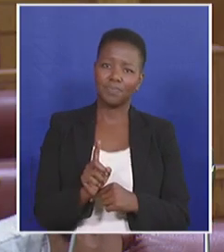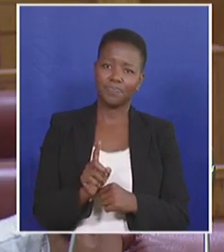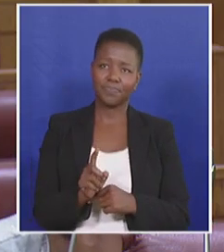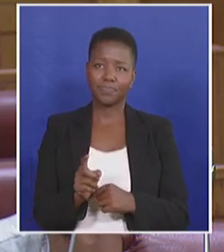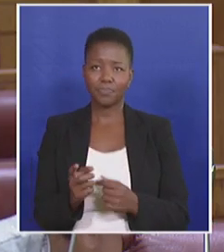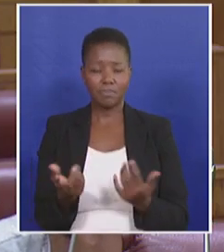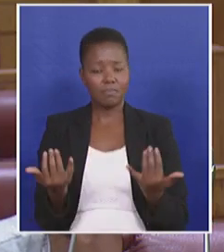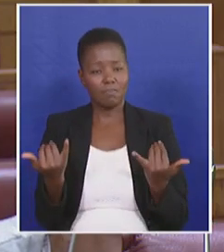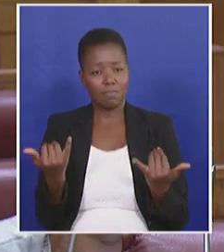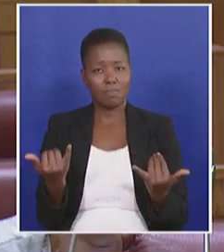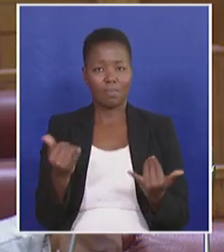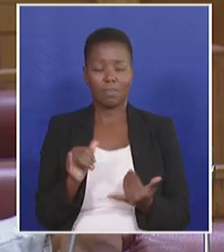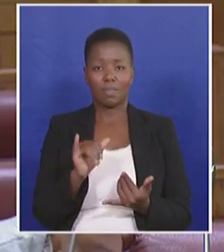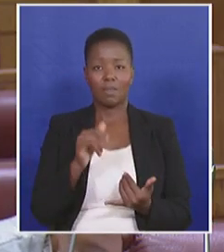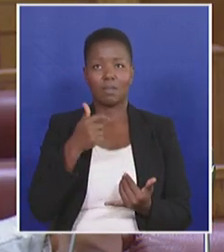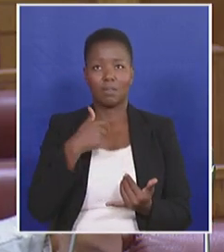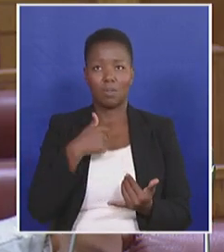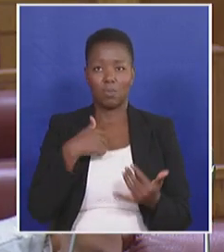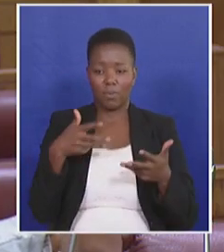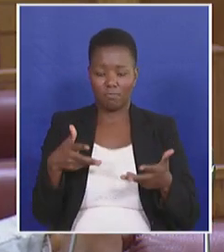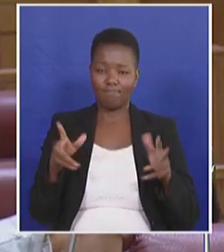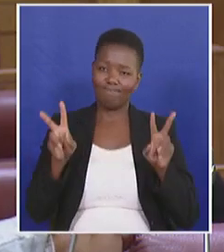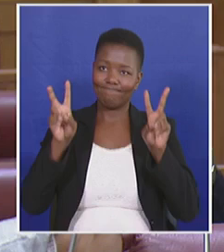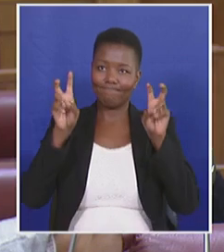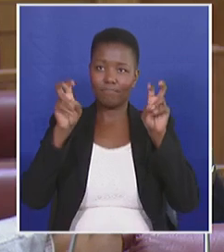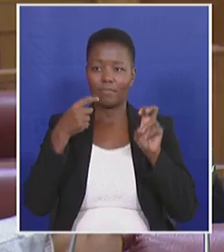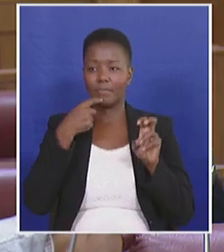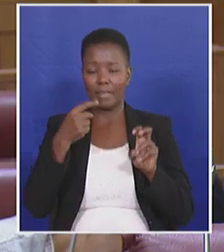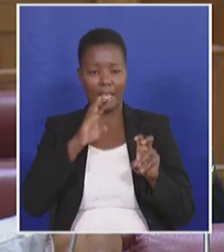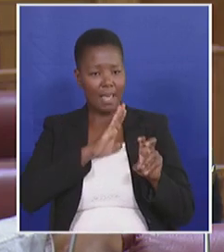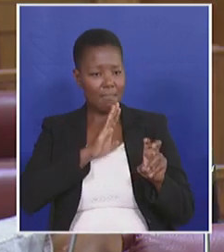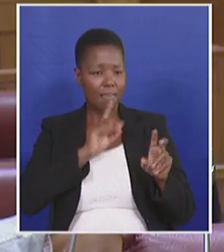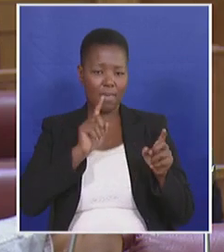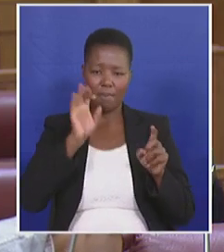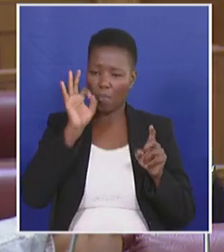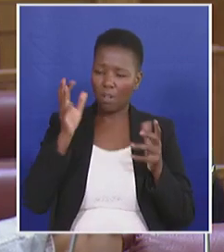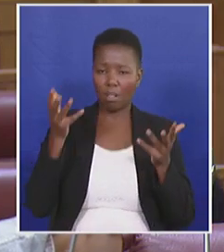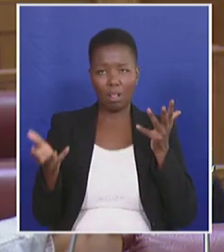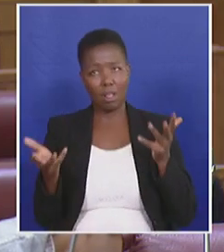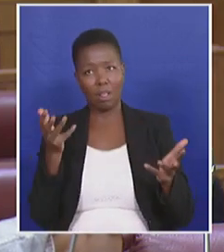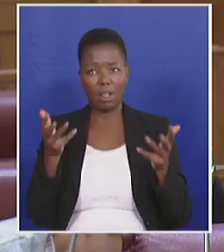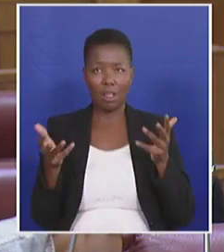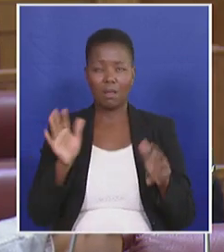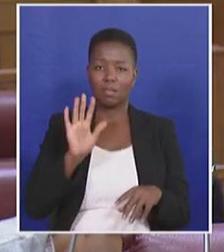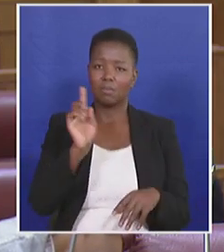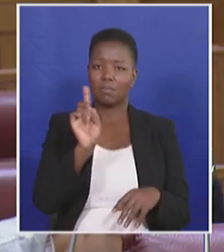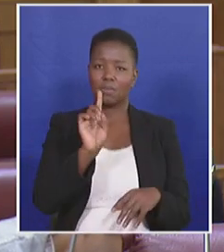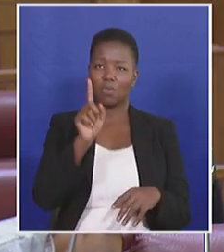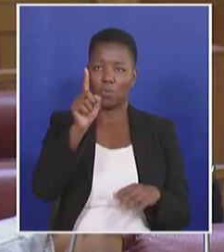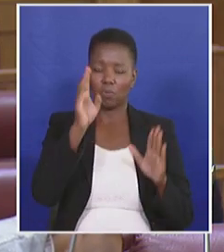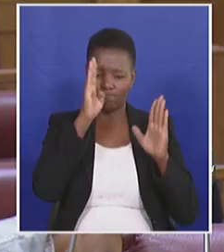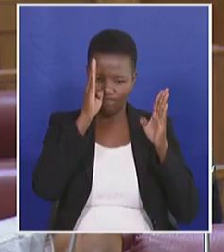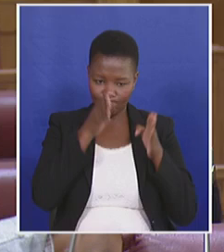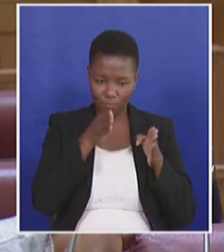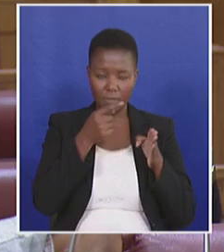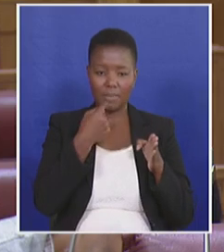in entering the debate around the question of demilitarization, it should not be narrowed down to simply